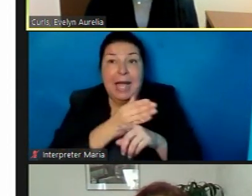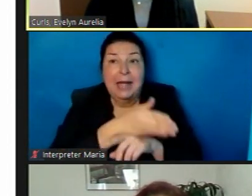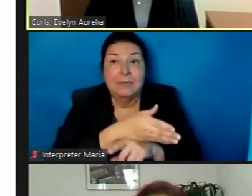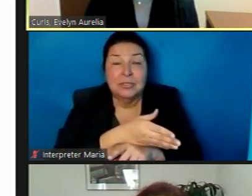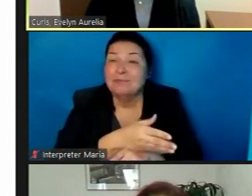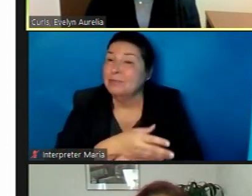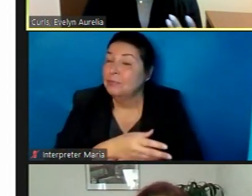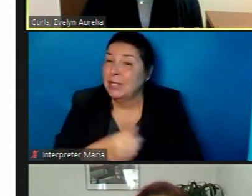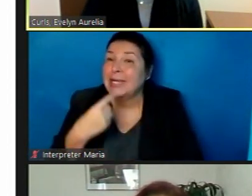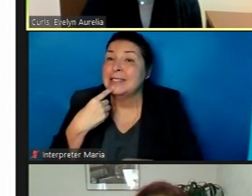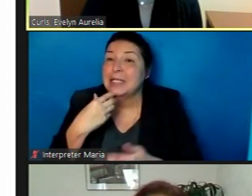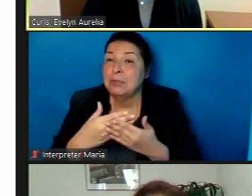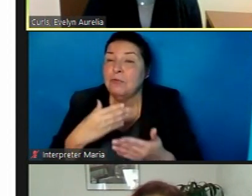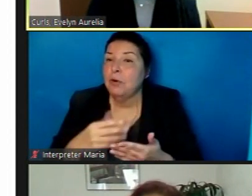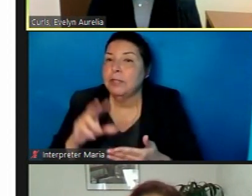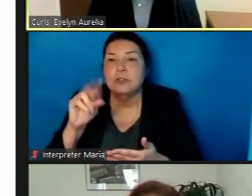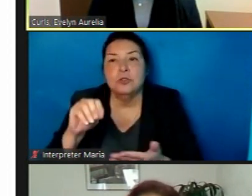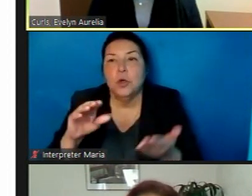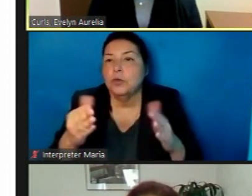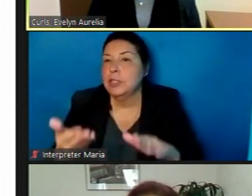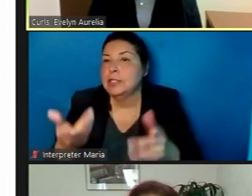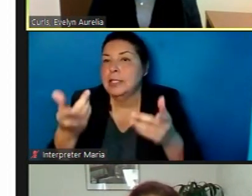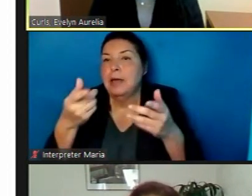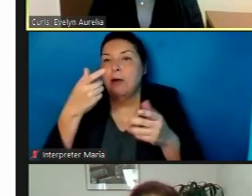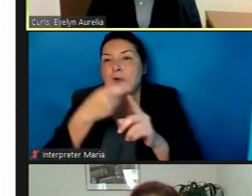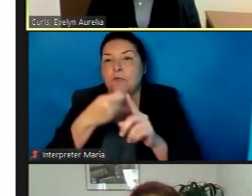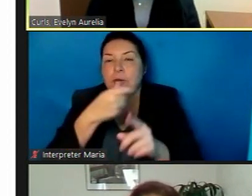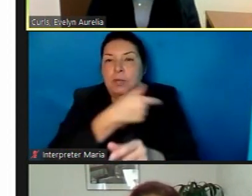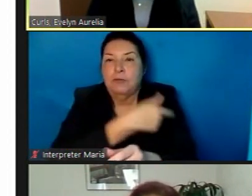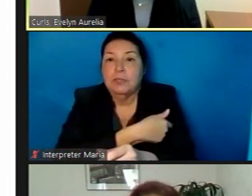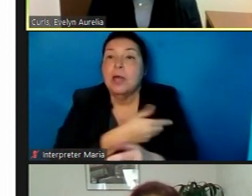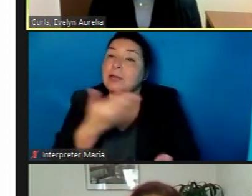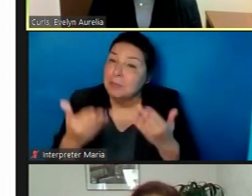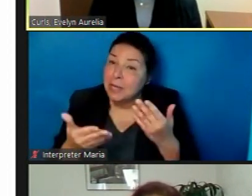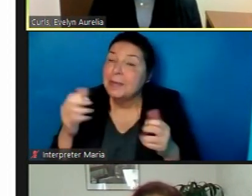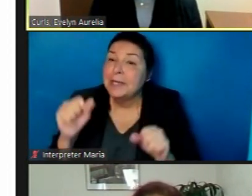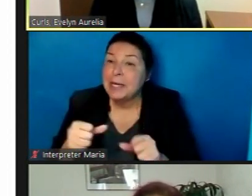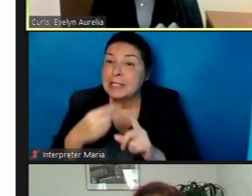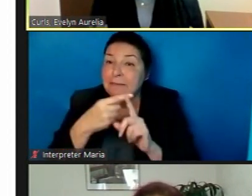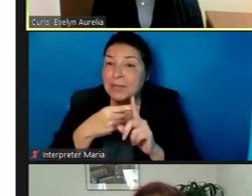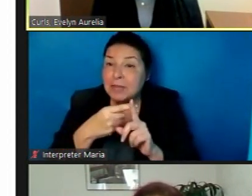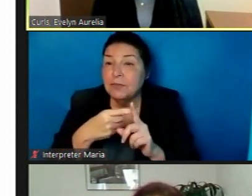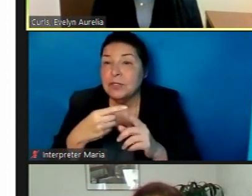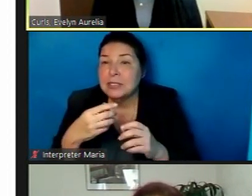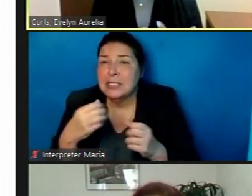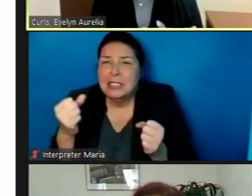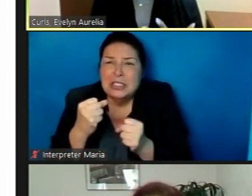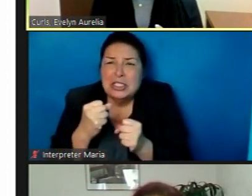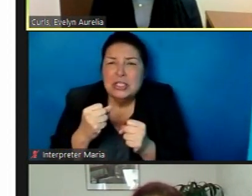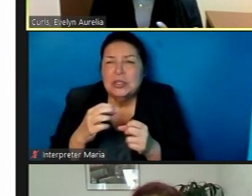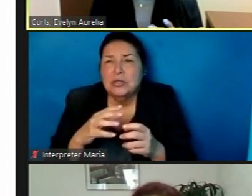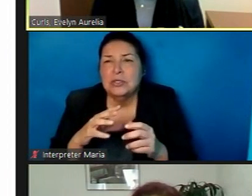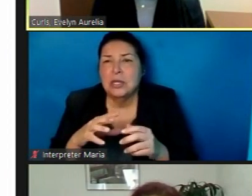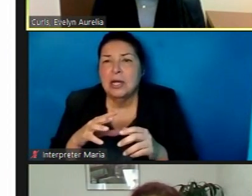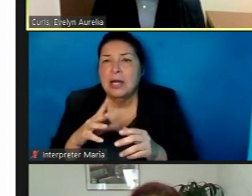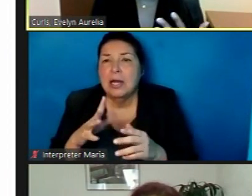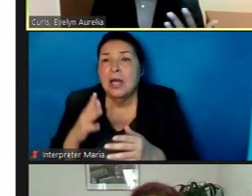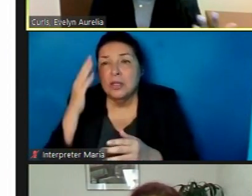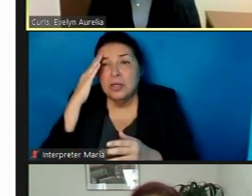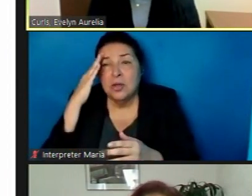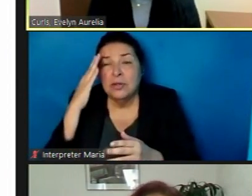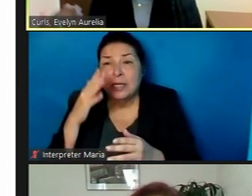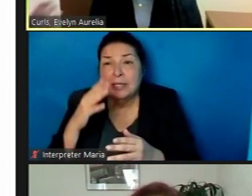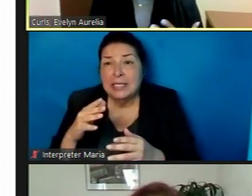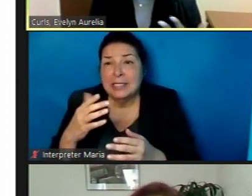the vaccine, but you can have side effects of feeling fevers, chills, things like that. You can rest assured knowing that these side effects should go away